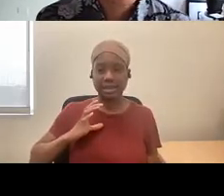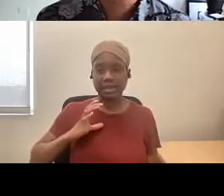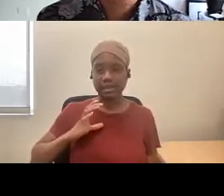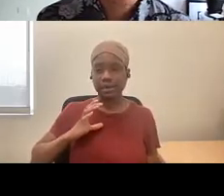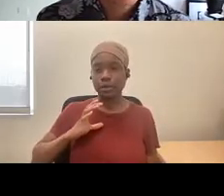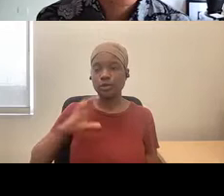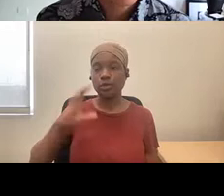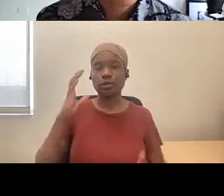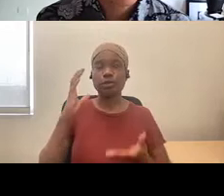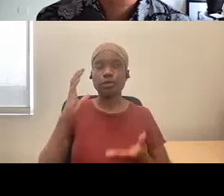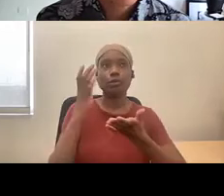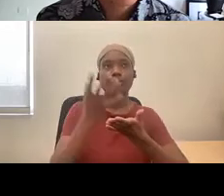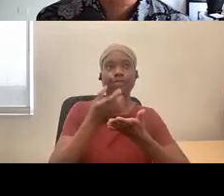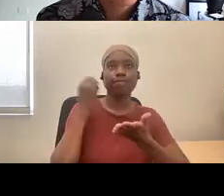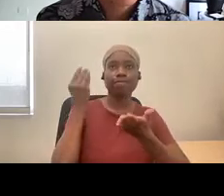to